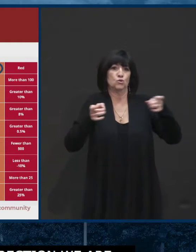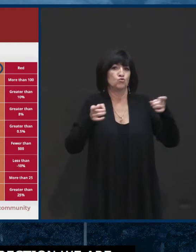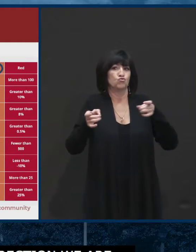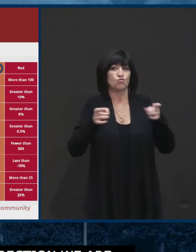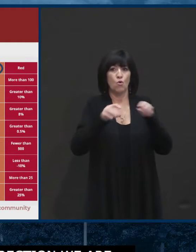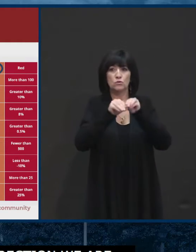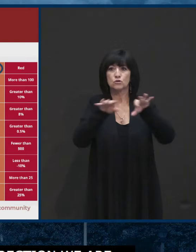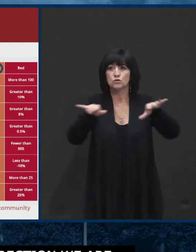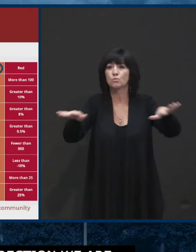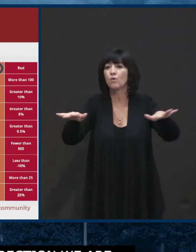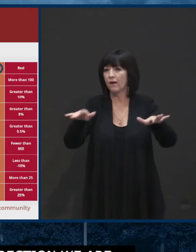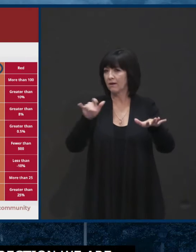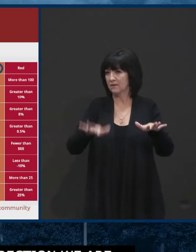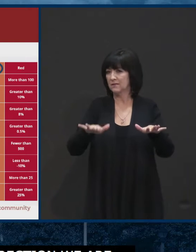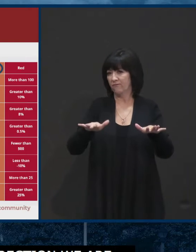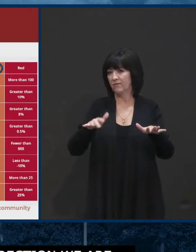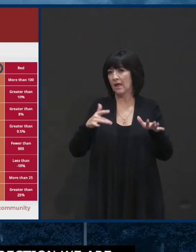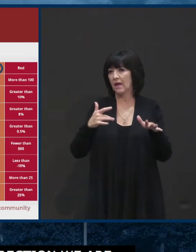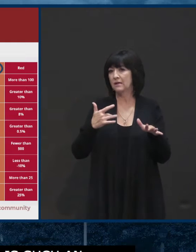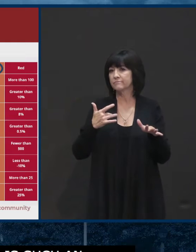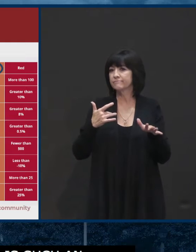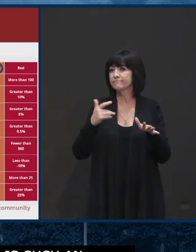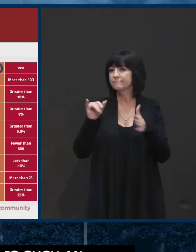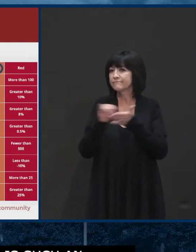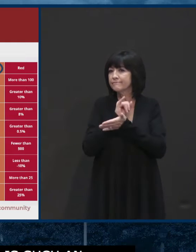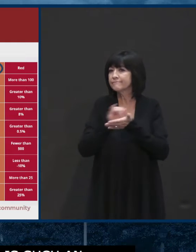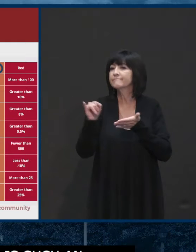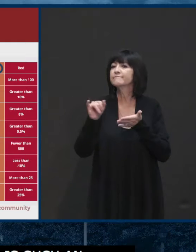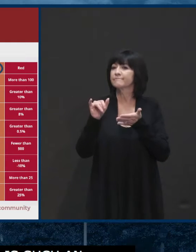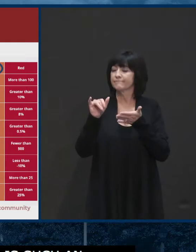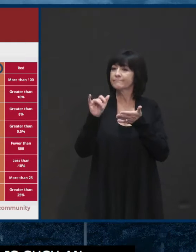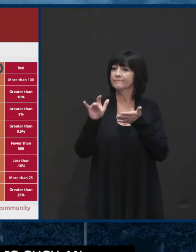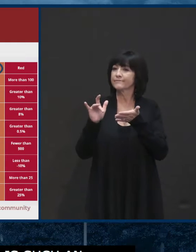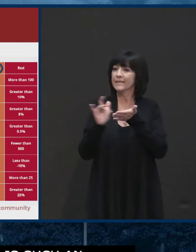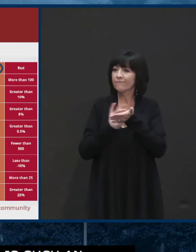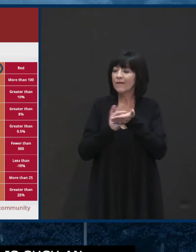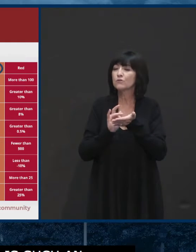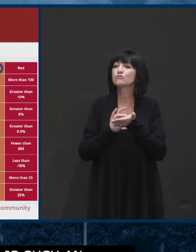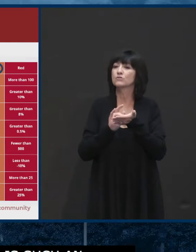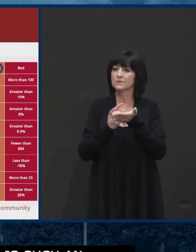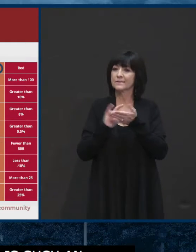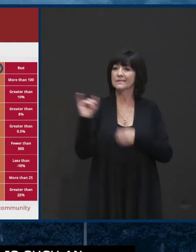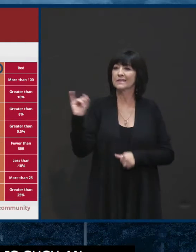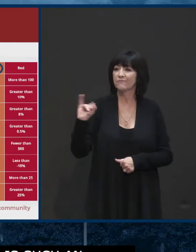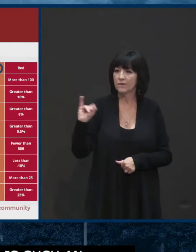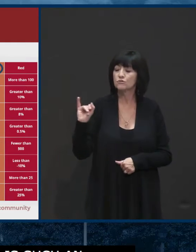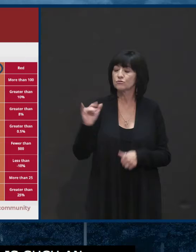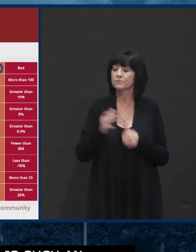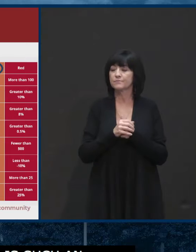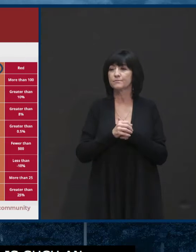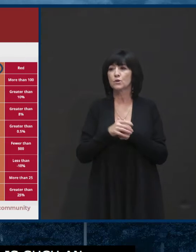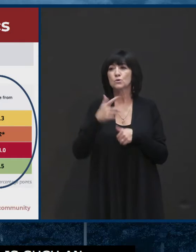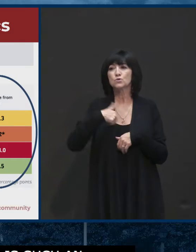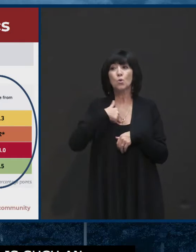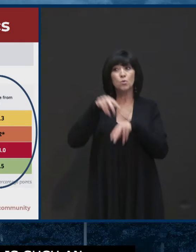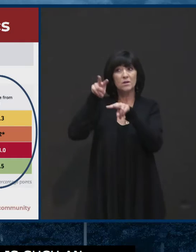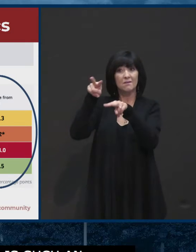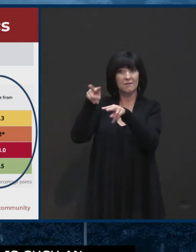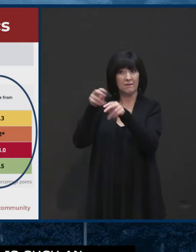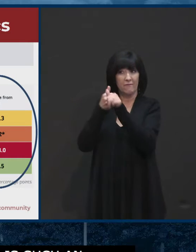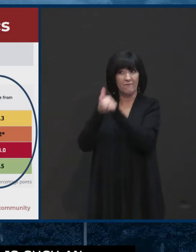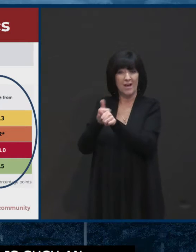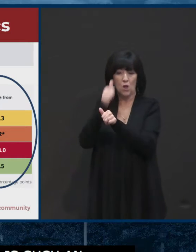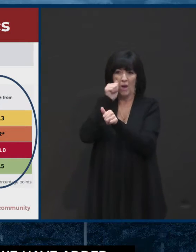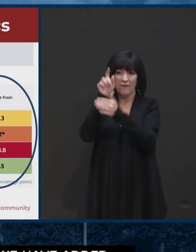in here as well. And this dashboard will help you see how we're doing with testing from a week-to-week basis. So if we go to the next slide, you can